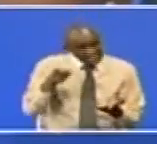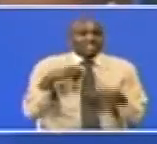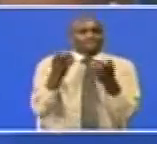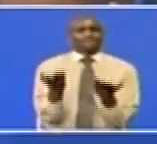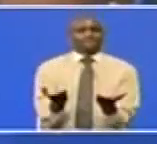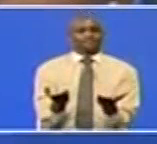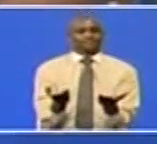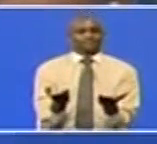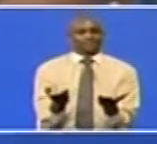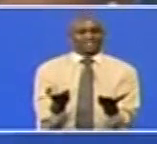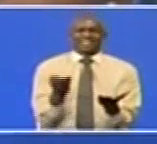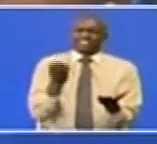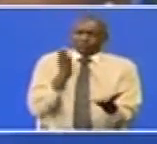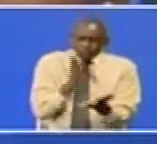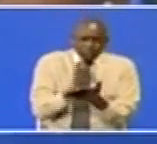NYS